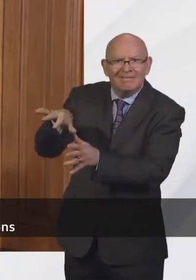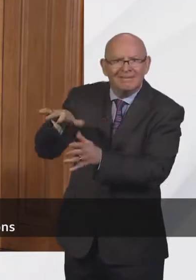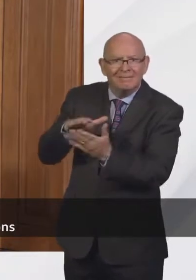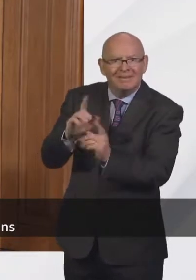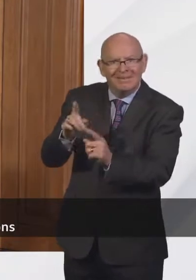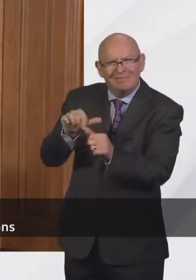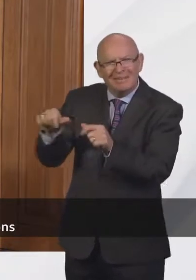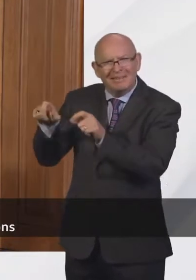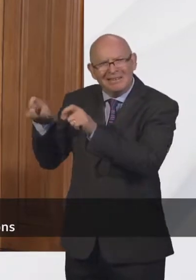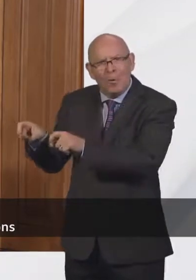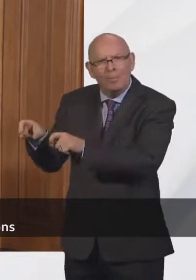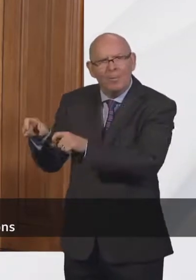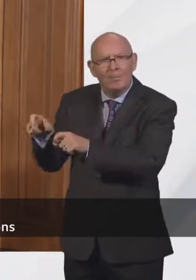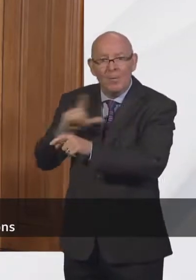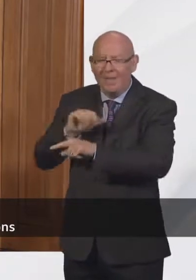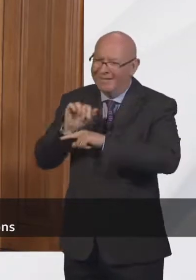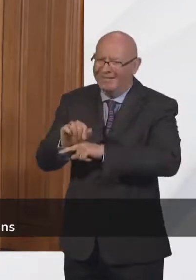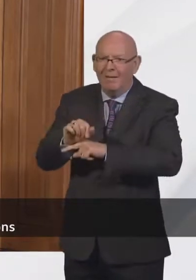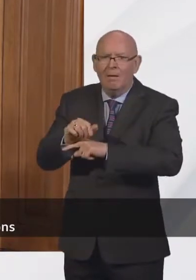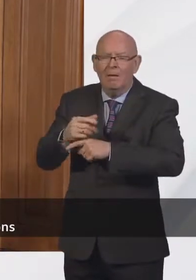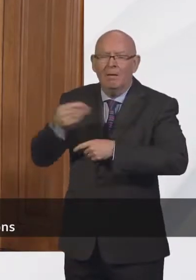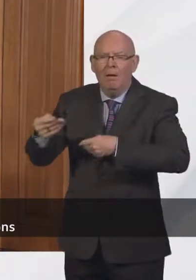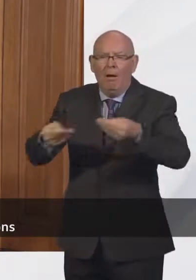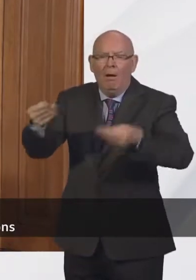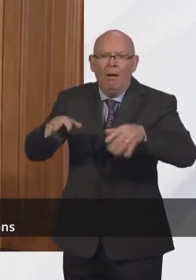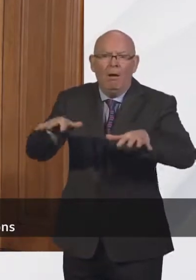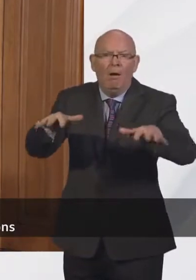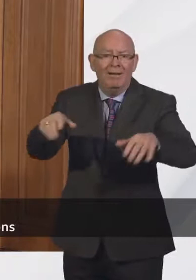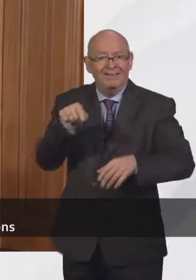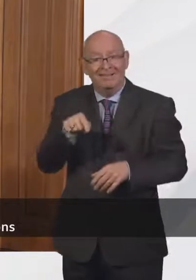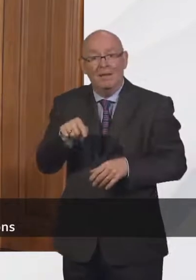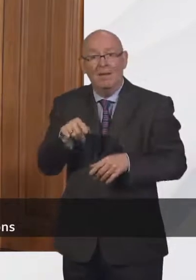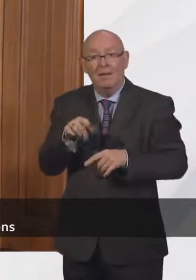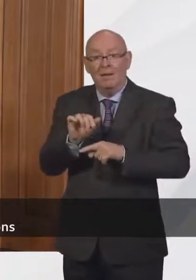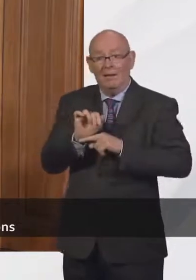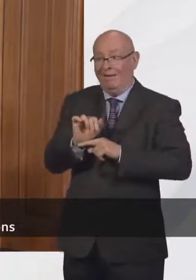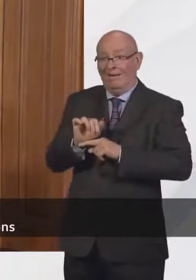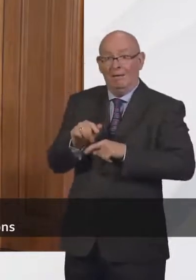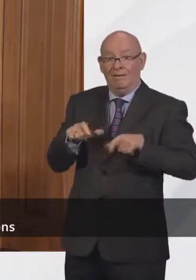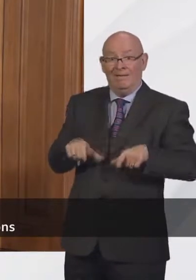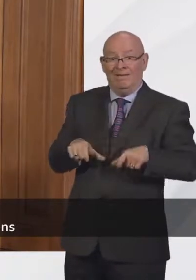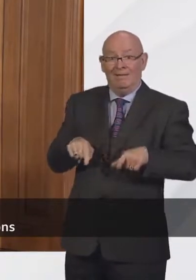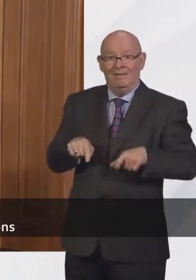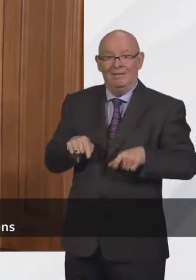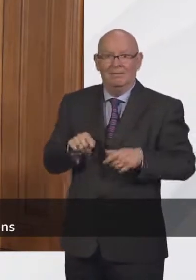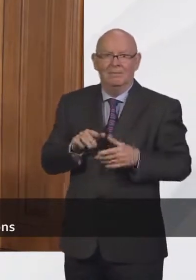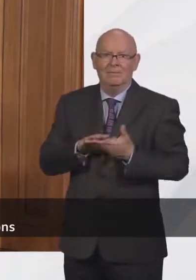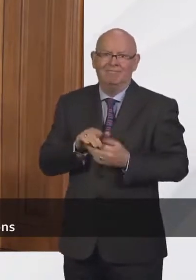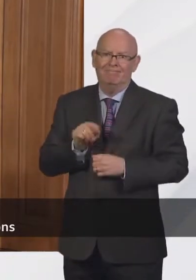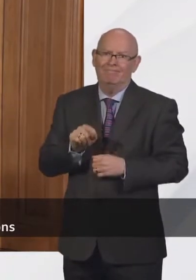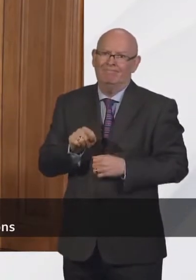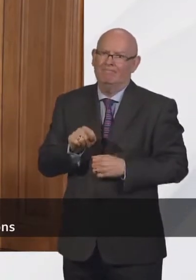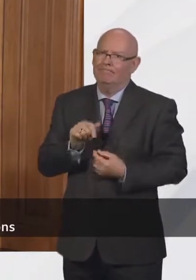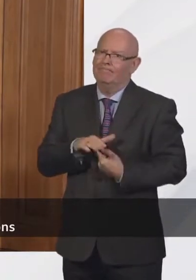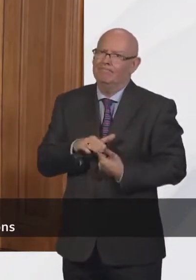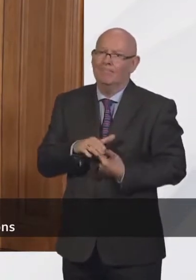critical, because one of the ways you pass it on is by touching surfaces that have been contaminated. Covering mouth for